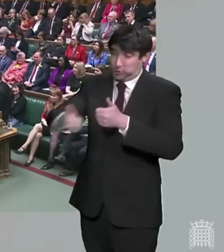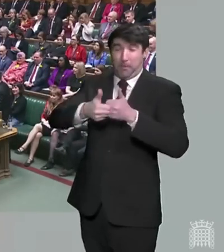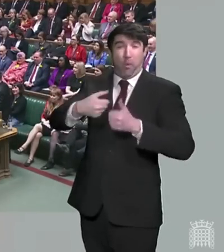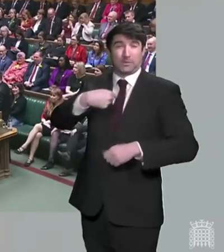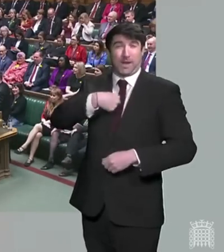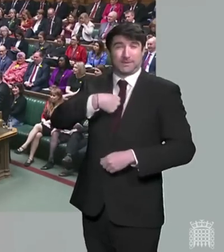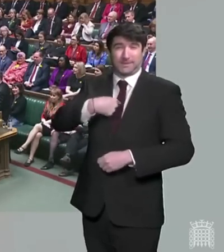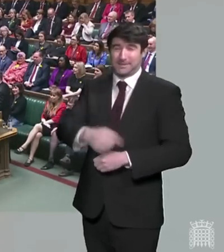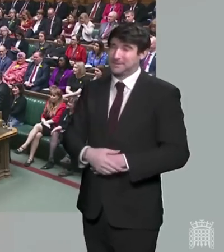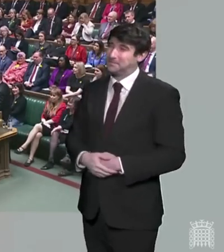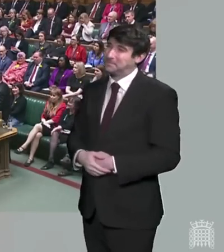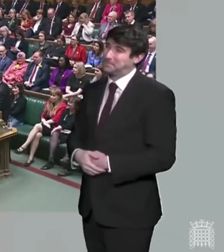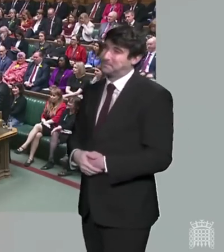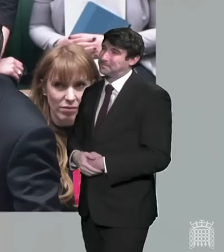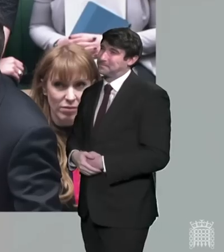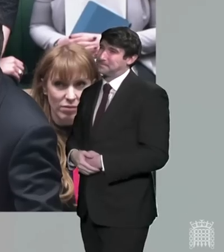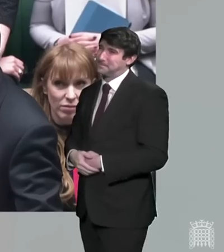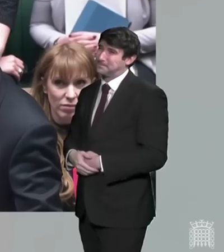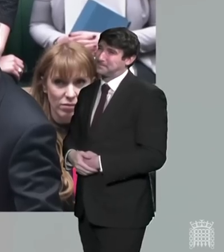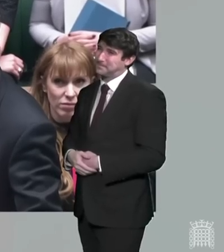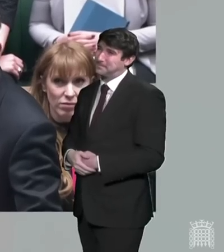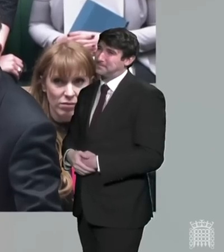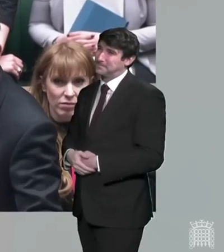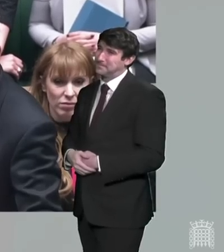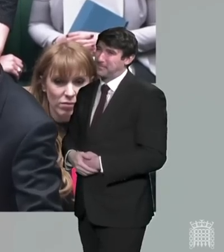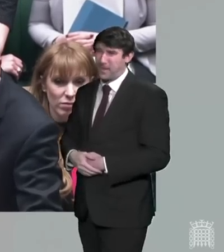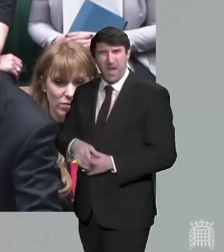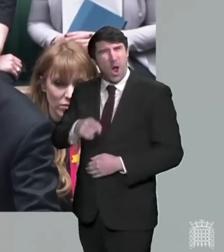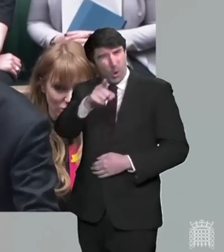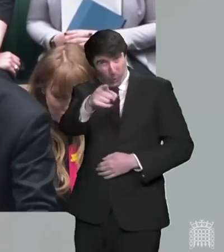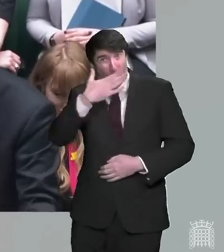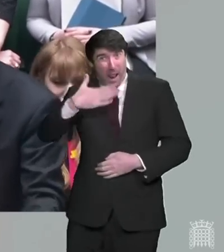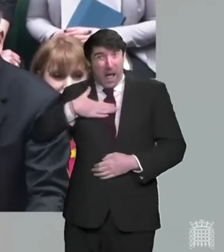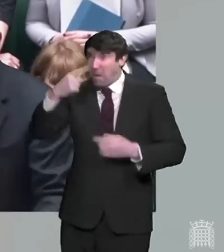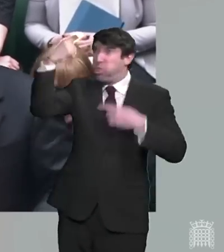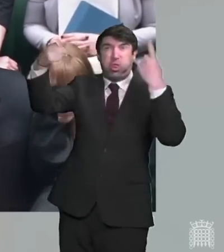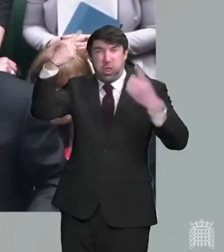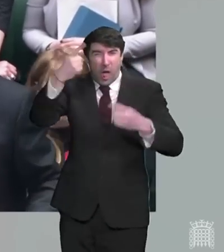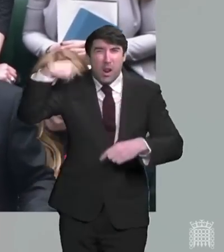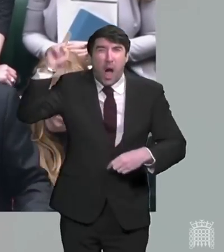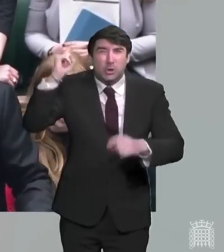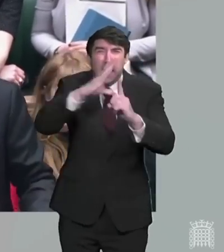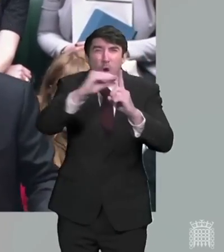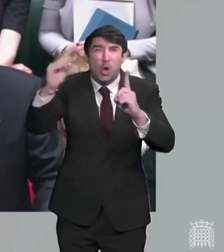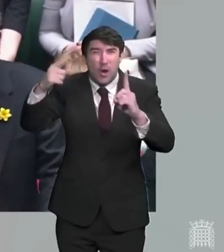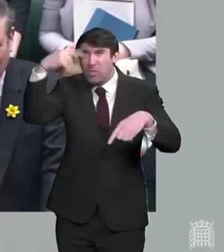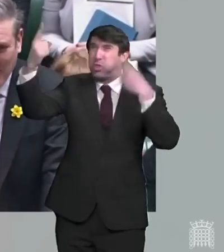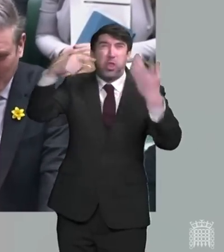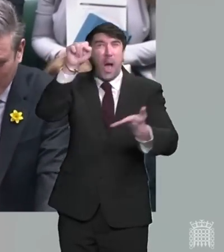The dictionary definition for unfunded commitments is last year's kamikaze budget. Mr.